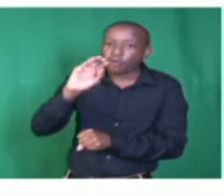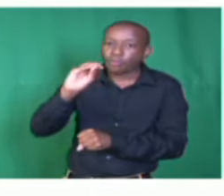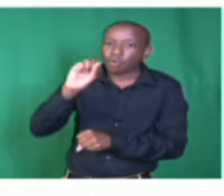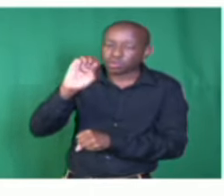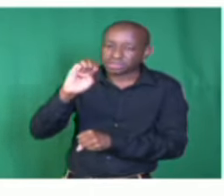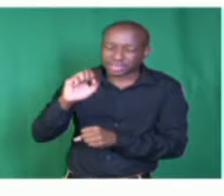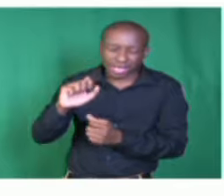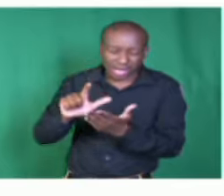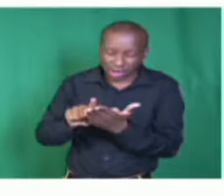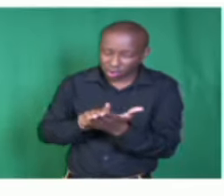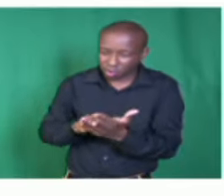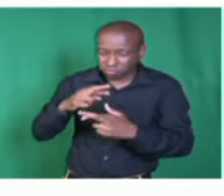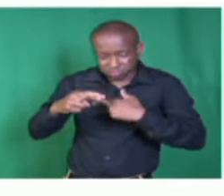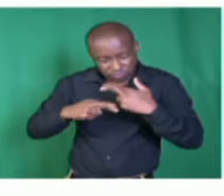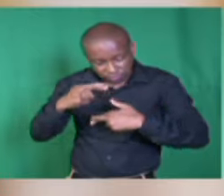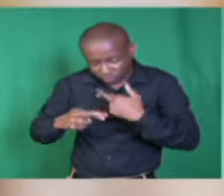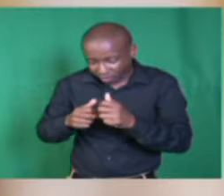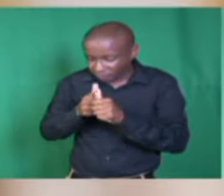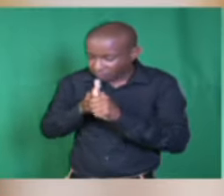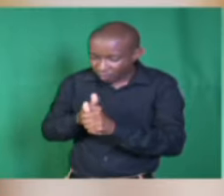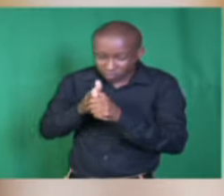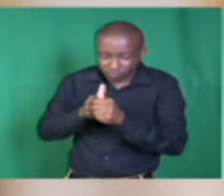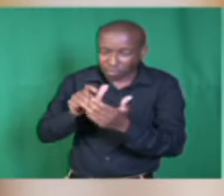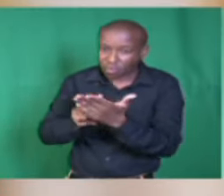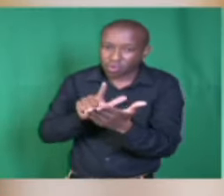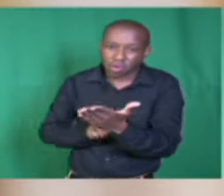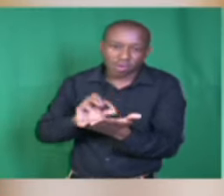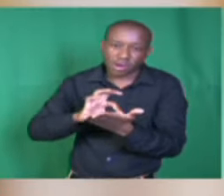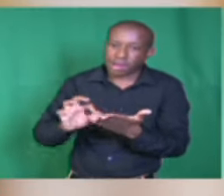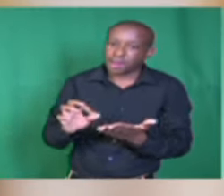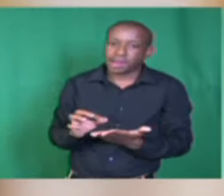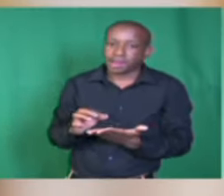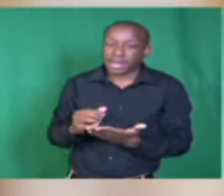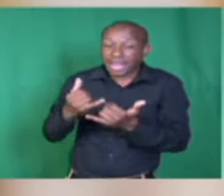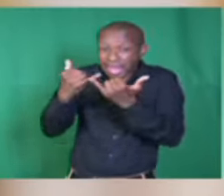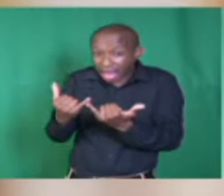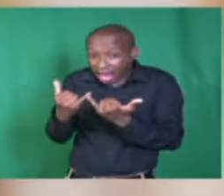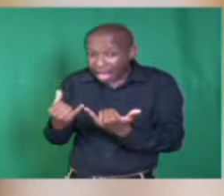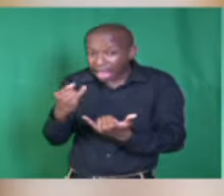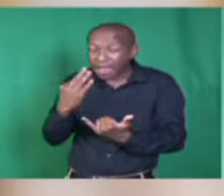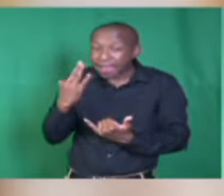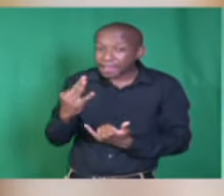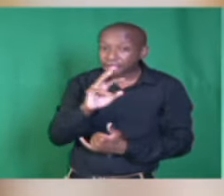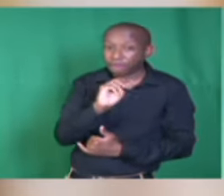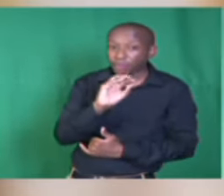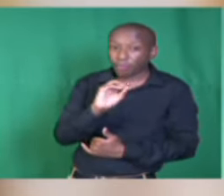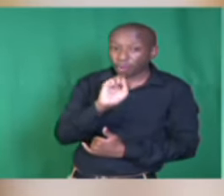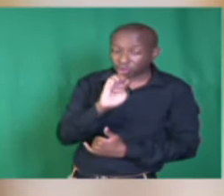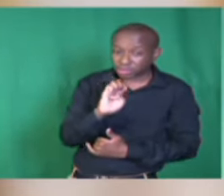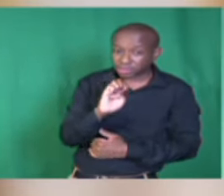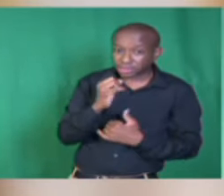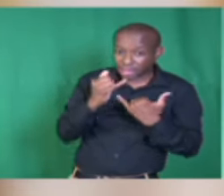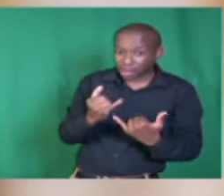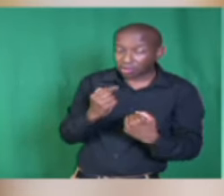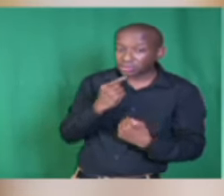Jews. They all lived by following the Jewish law. So if Moses